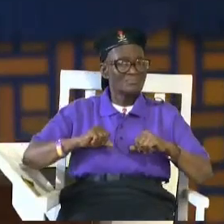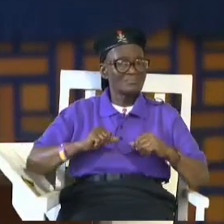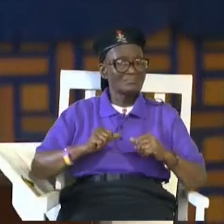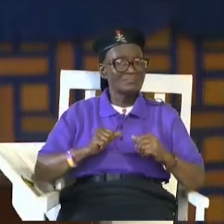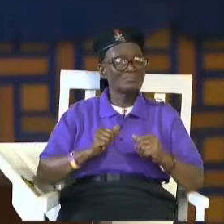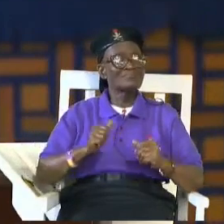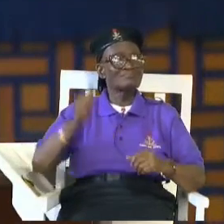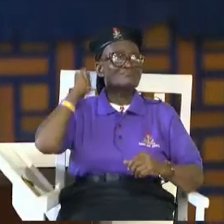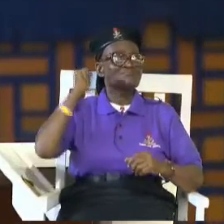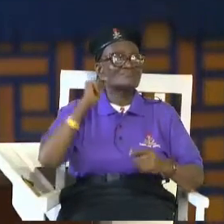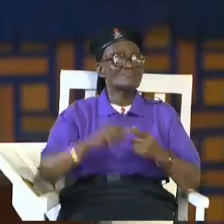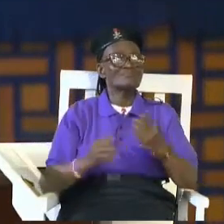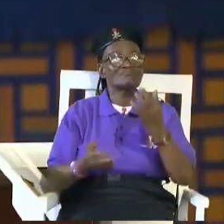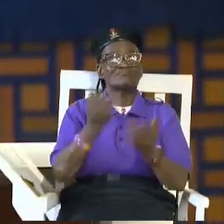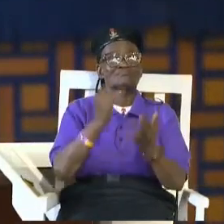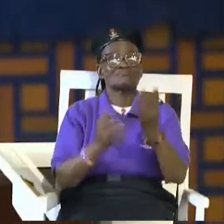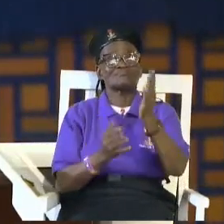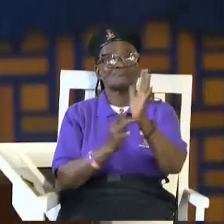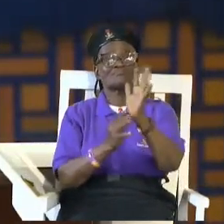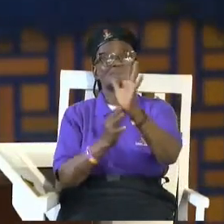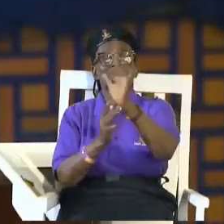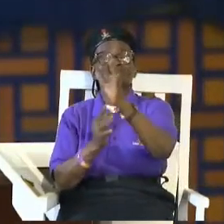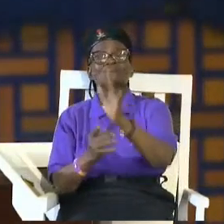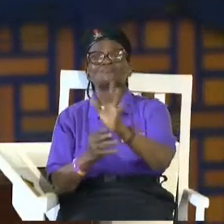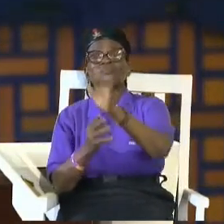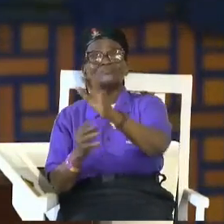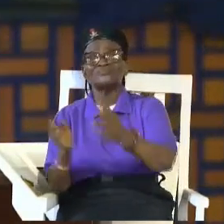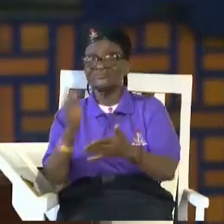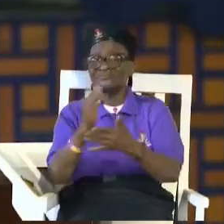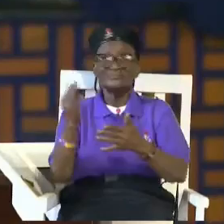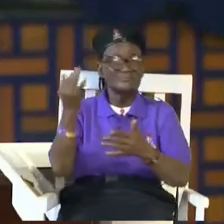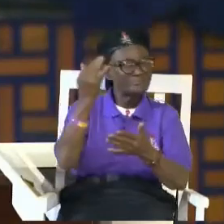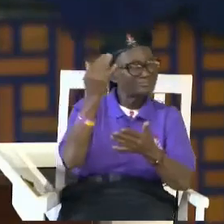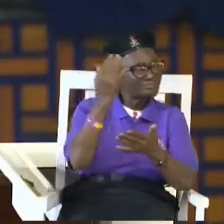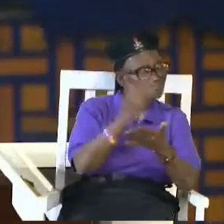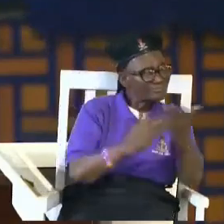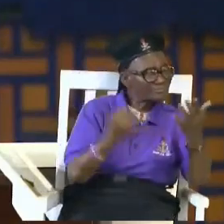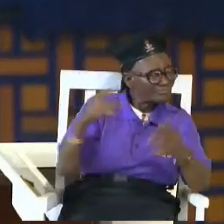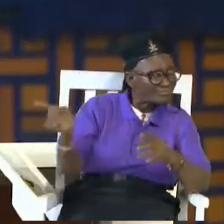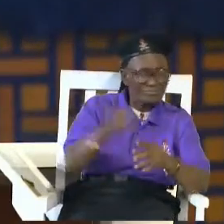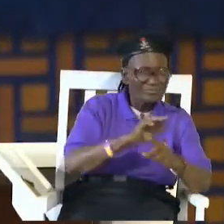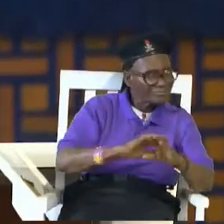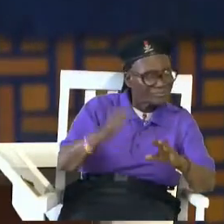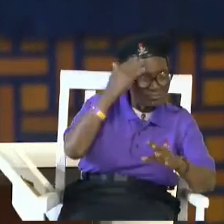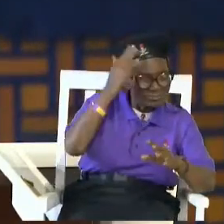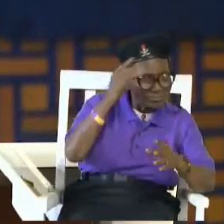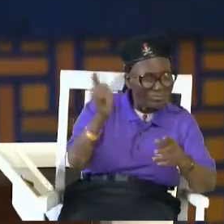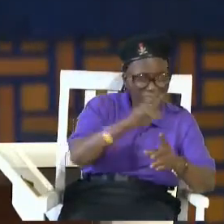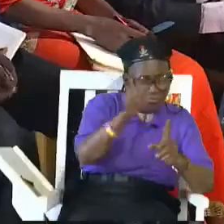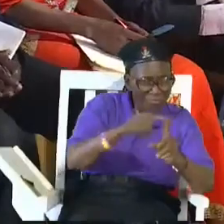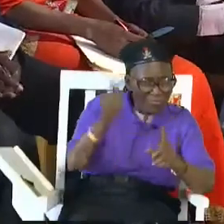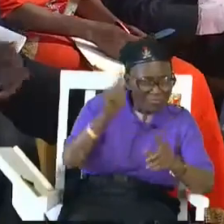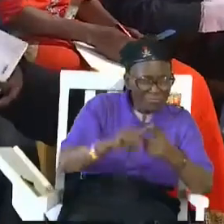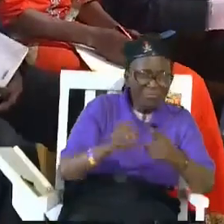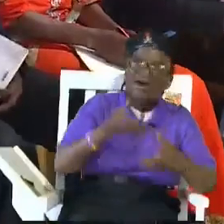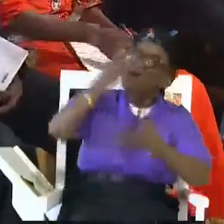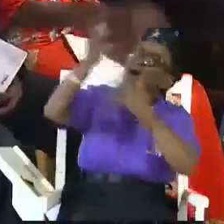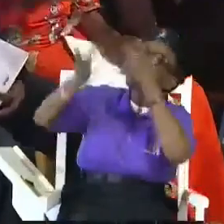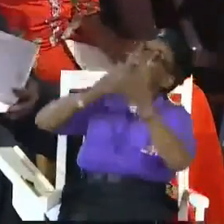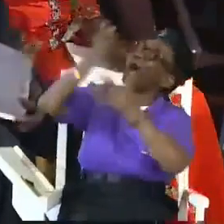refused to burn, some of you don't know when to shout. You don't know when to shout.